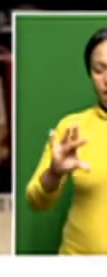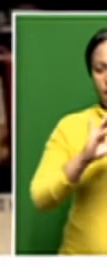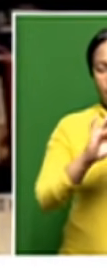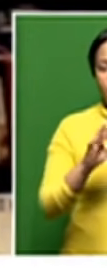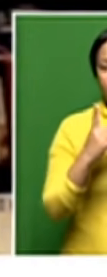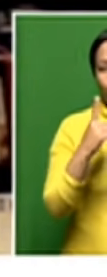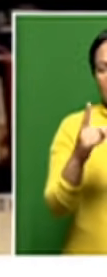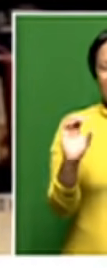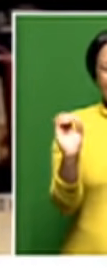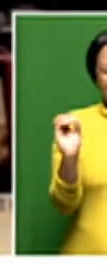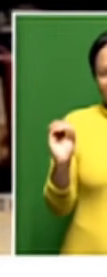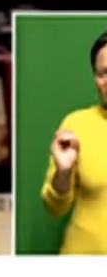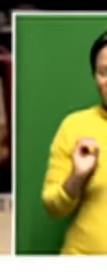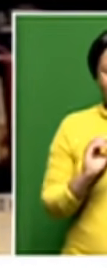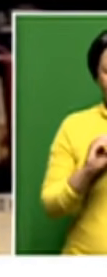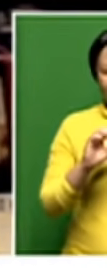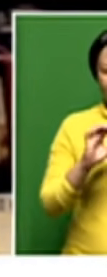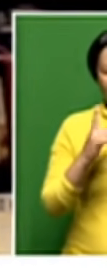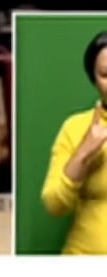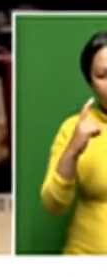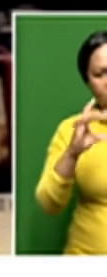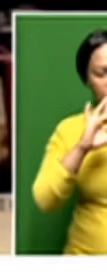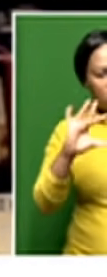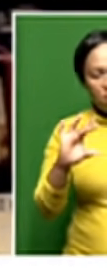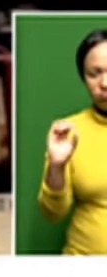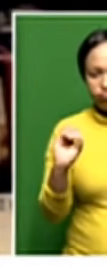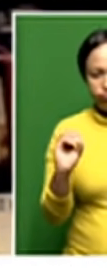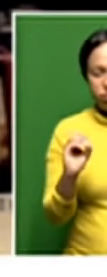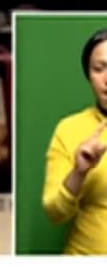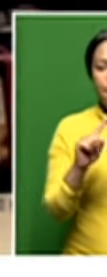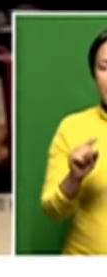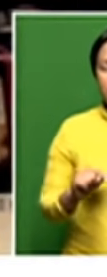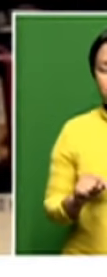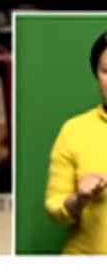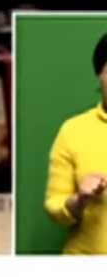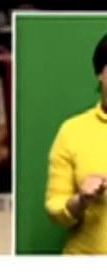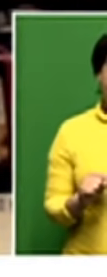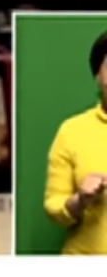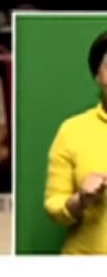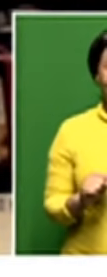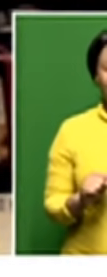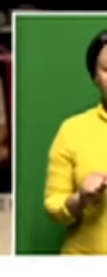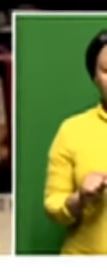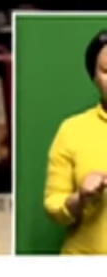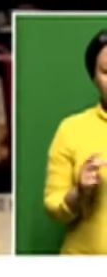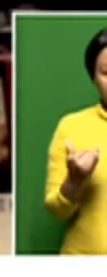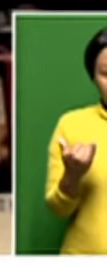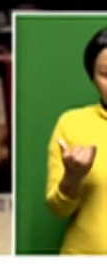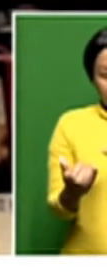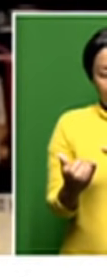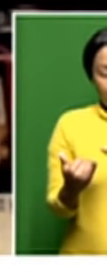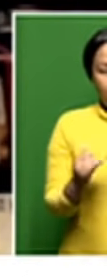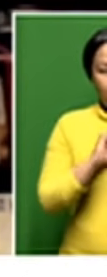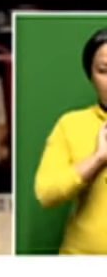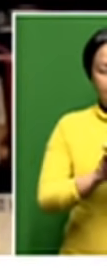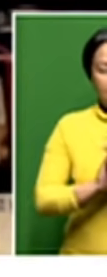none related to the side seam weld, but we just thought the fact that there were none now,